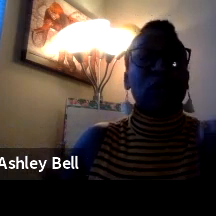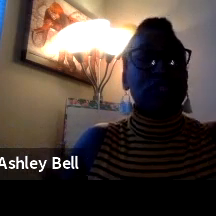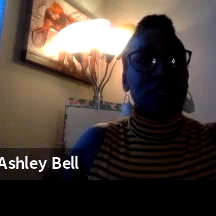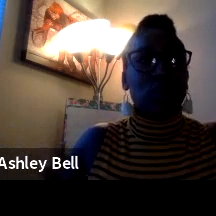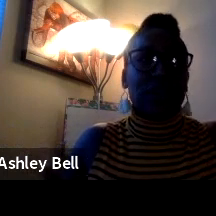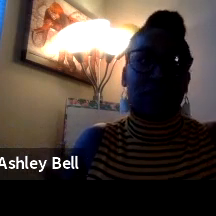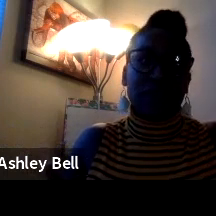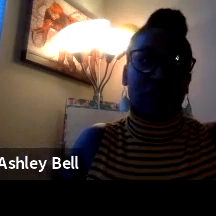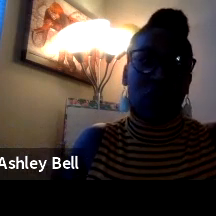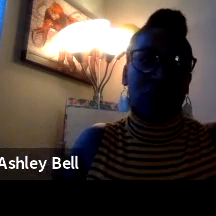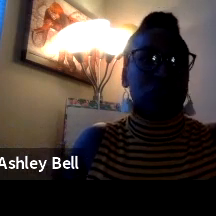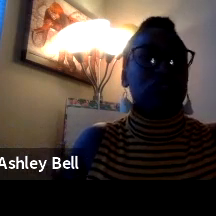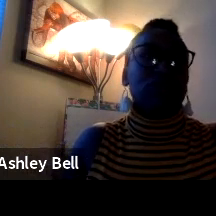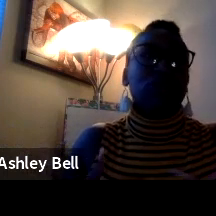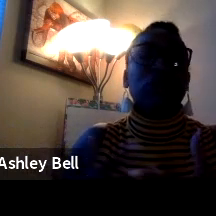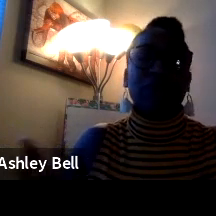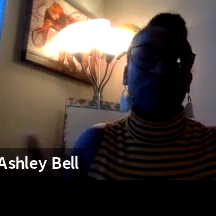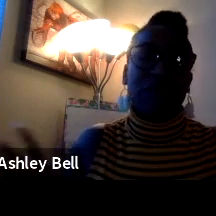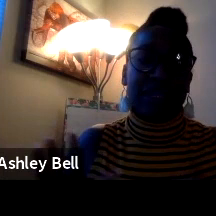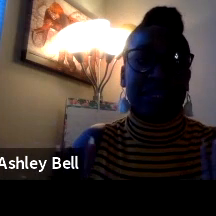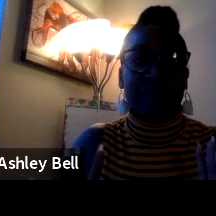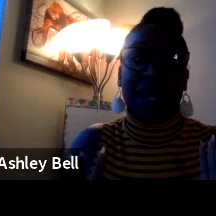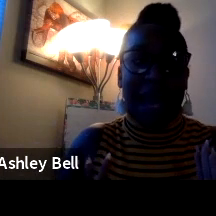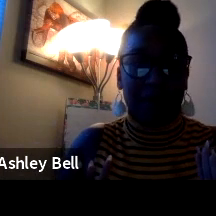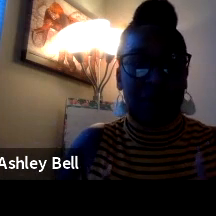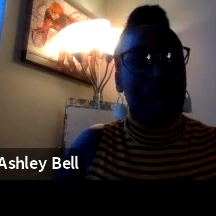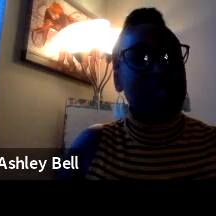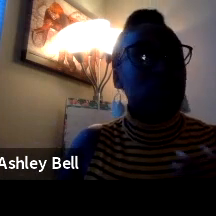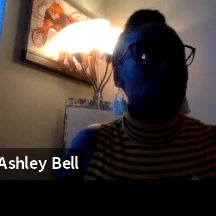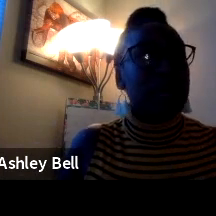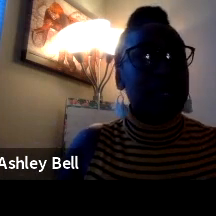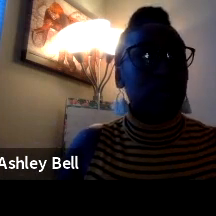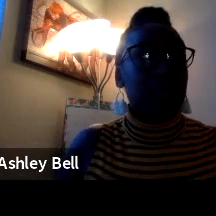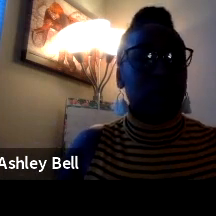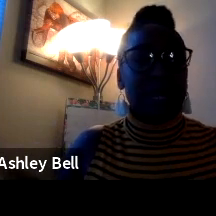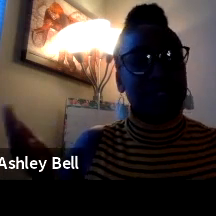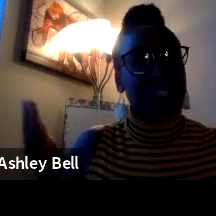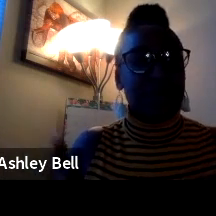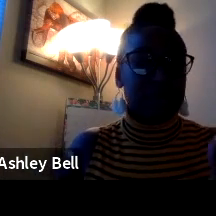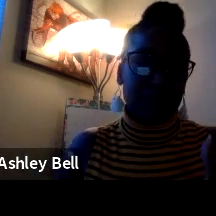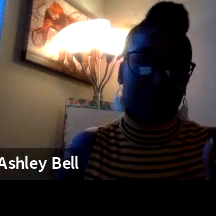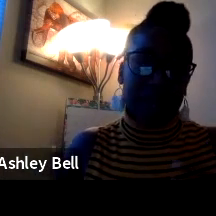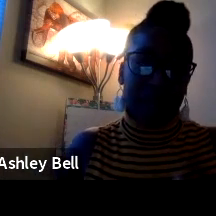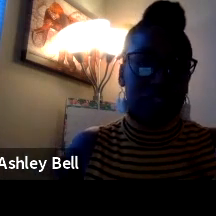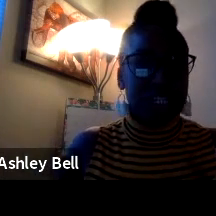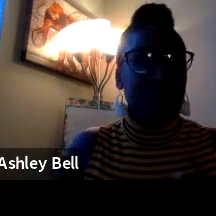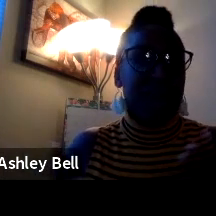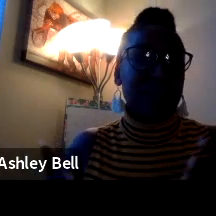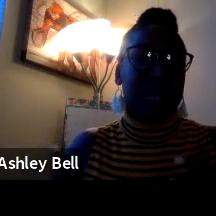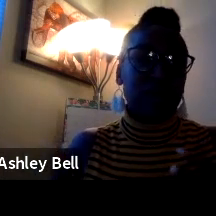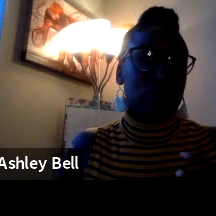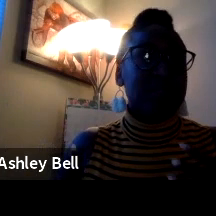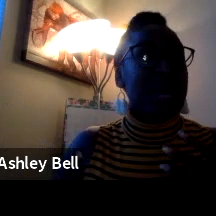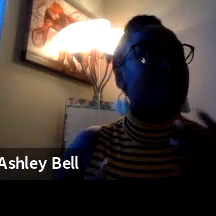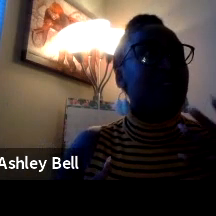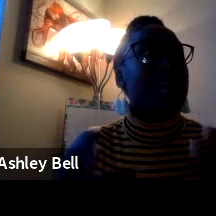other person who may have been involved or contribute to whatever feelings they might have. And so writing is a great way to channel some of that energy and